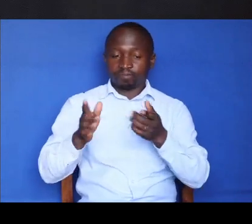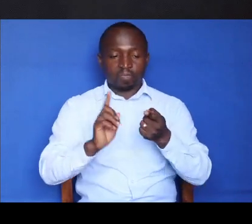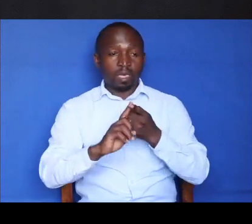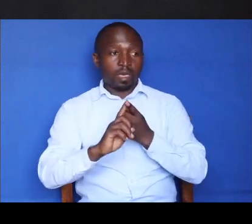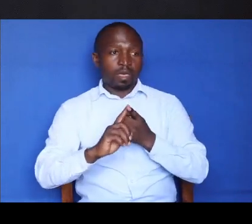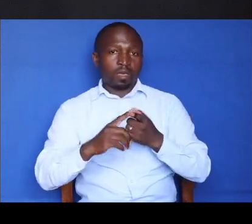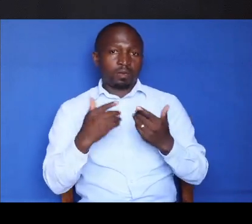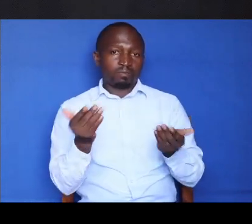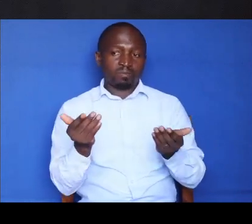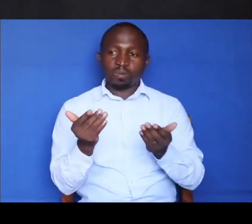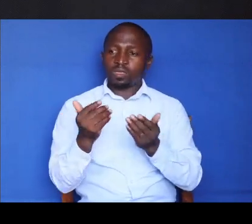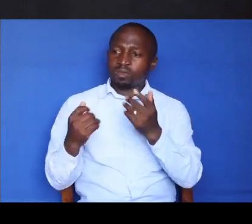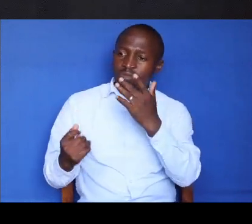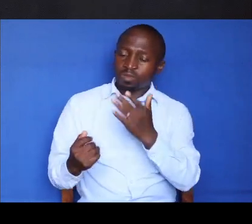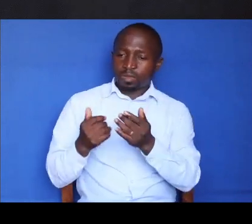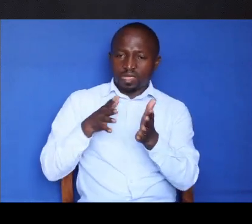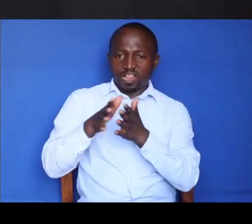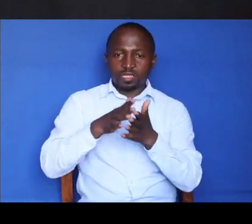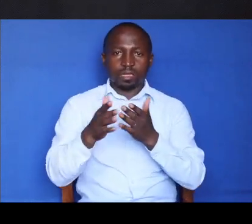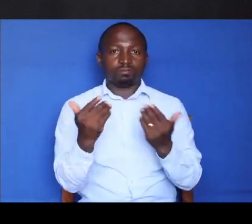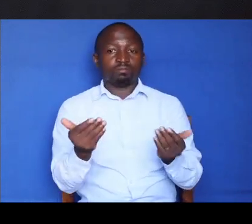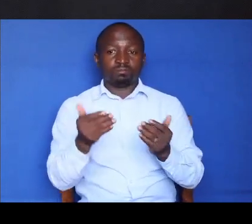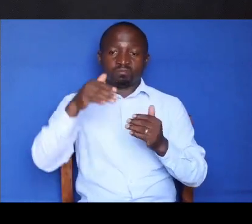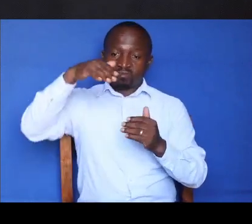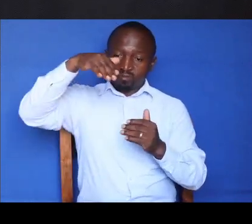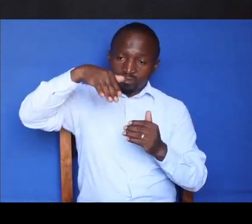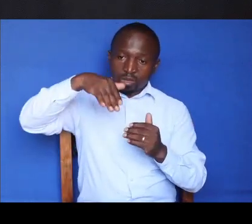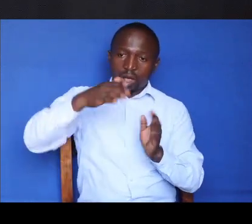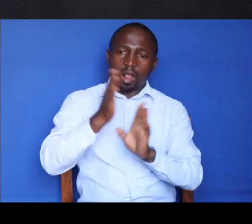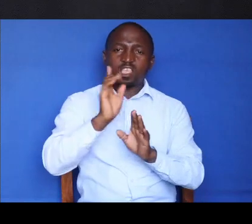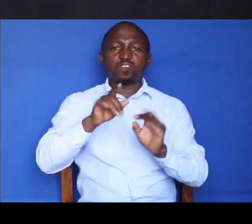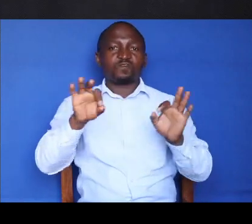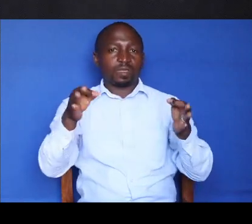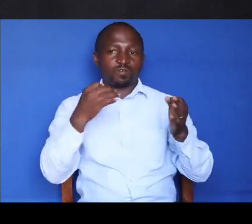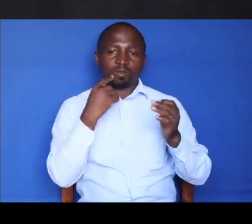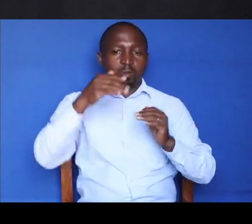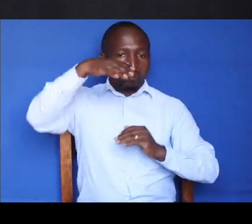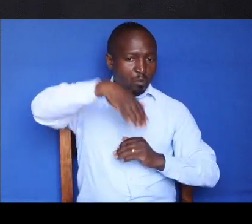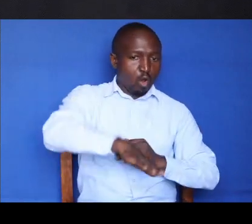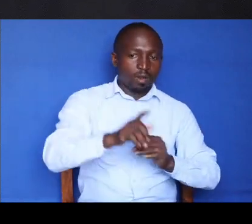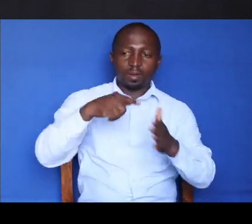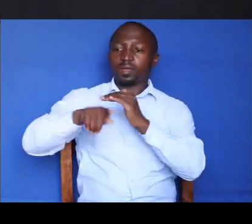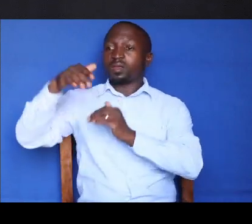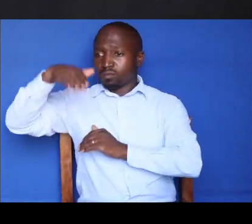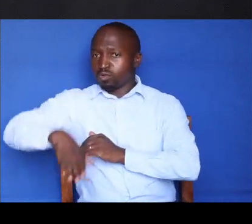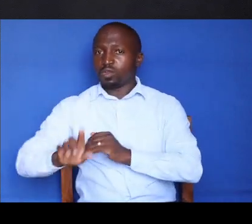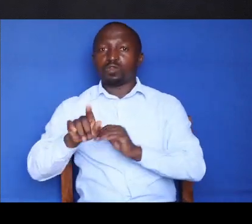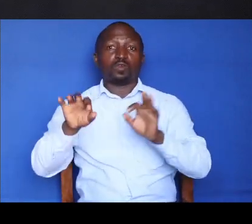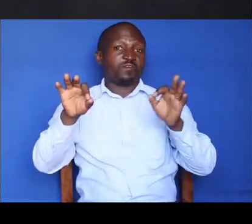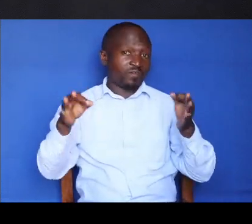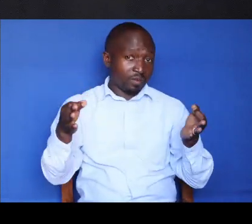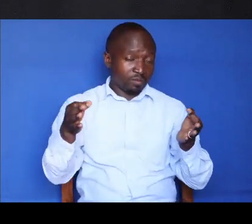You are to give the nature of specific landform. For instance, valley within the valley, you should give it